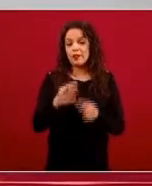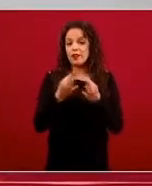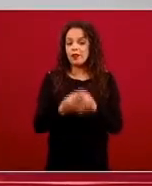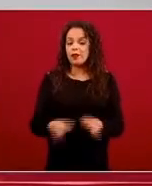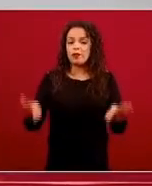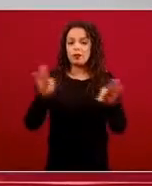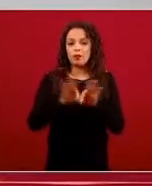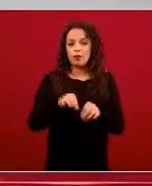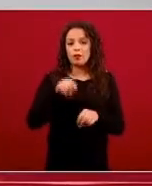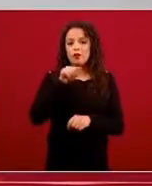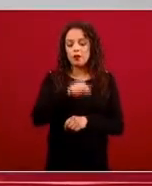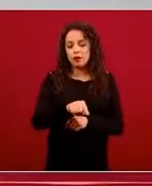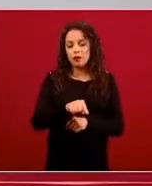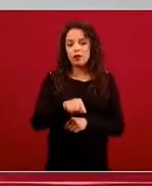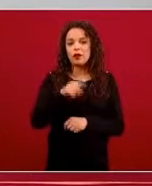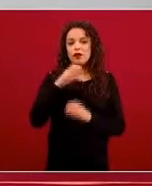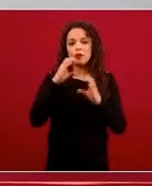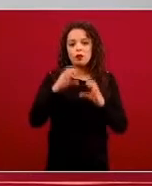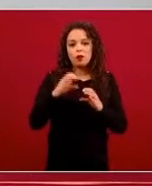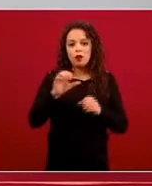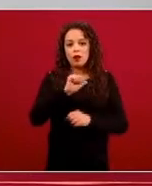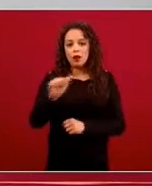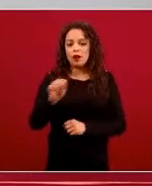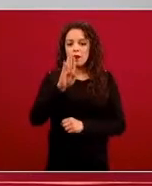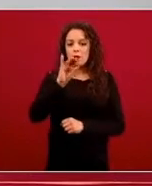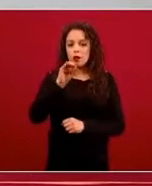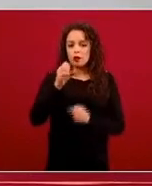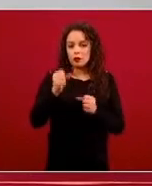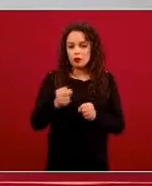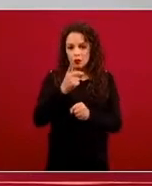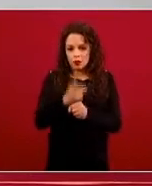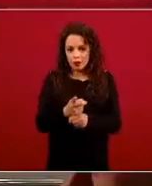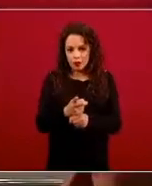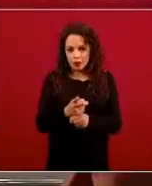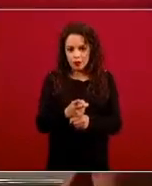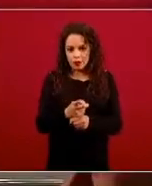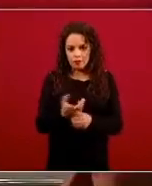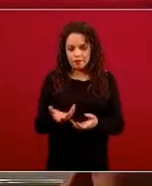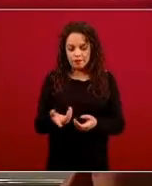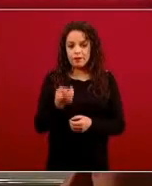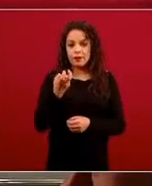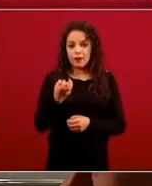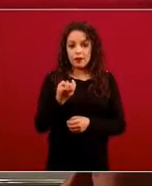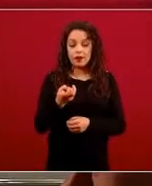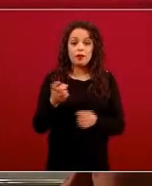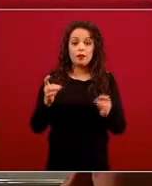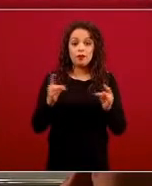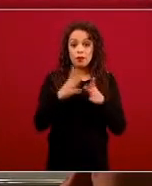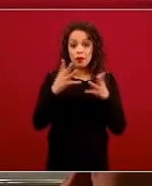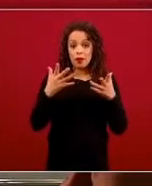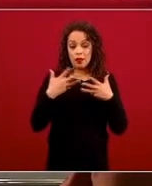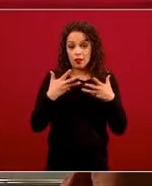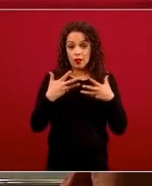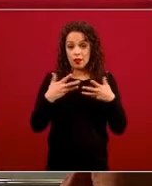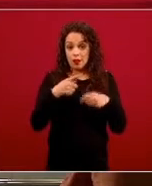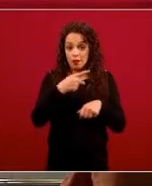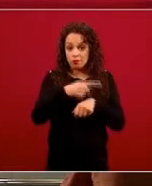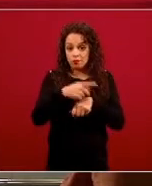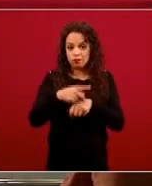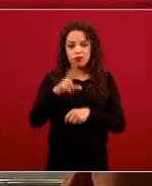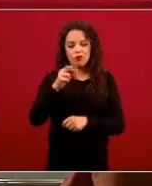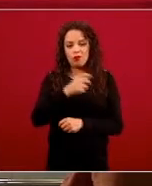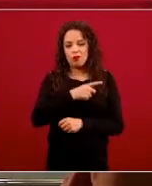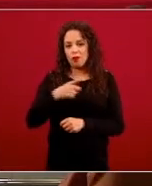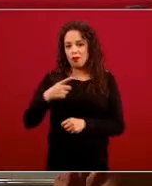happen specifically during autopsies. So for these ones, we have very